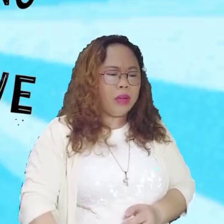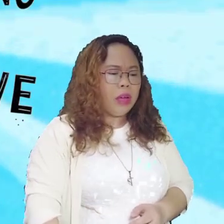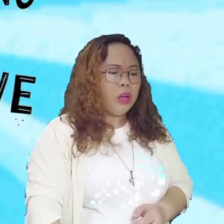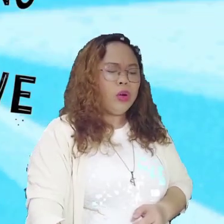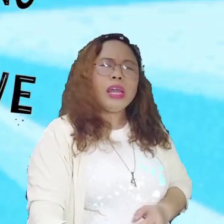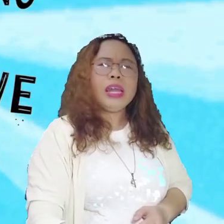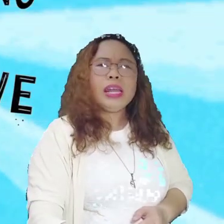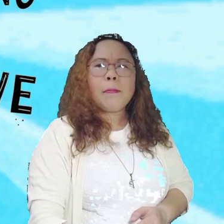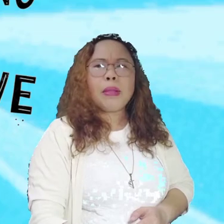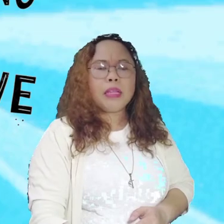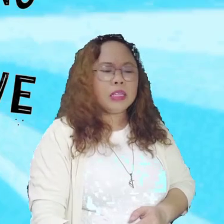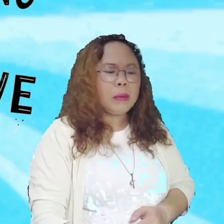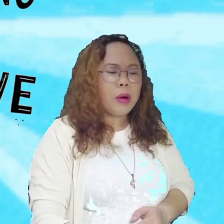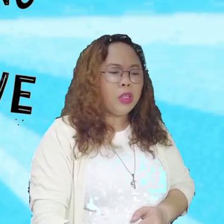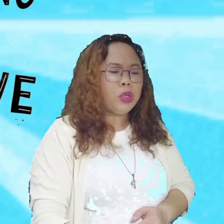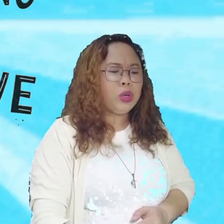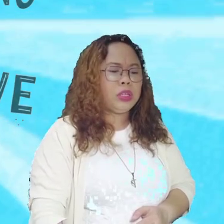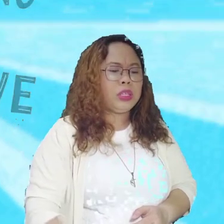brave